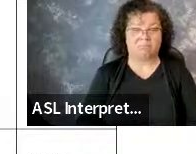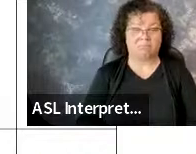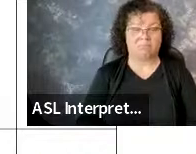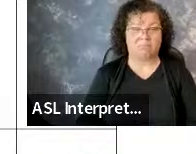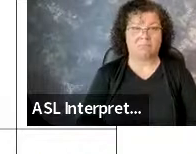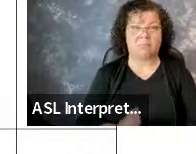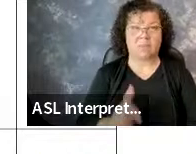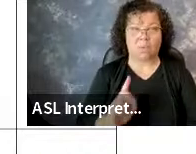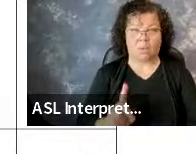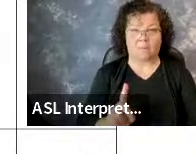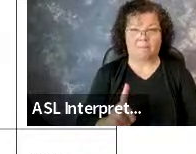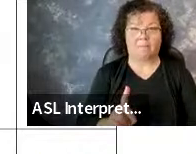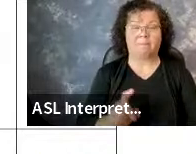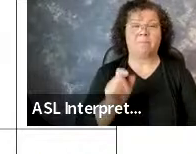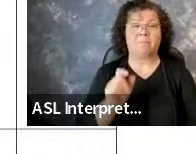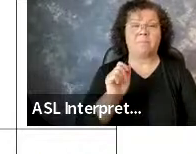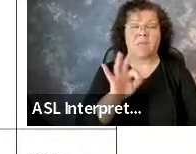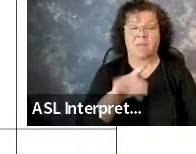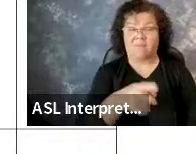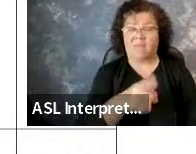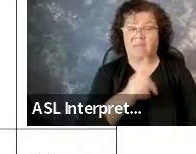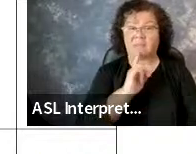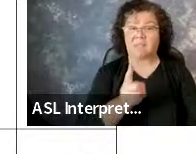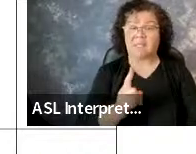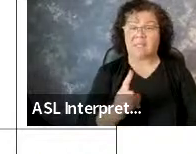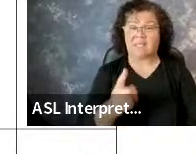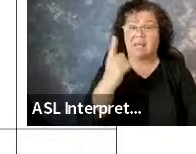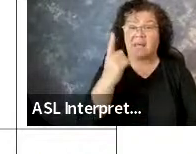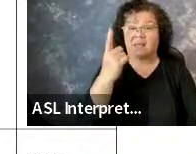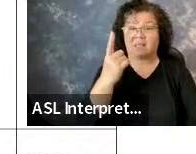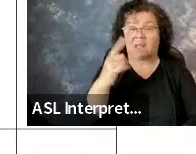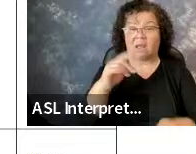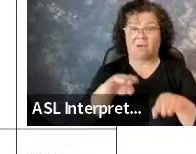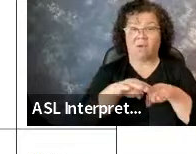So if this is a single level span,